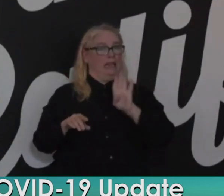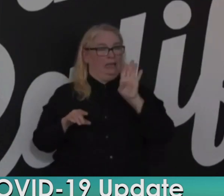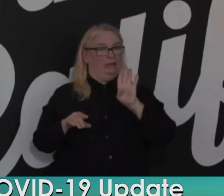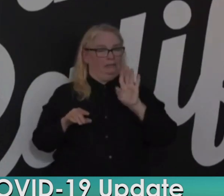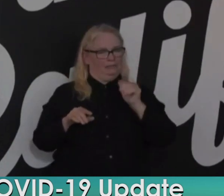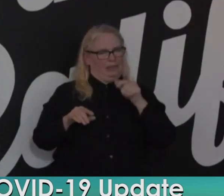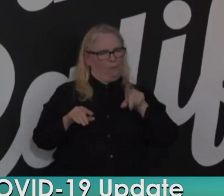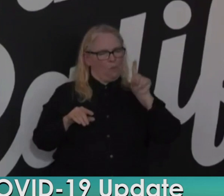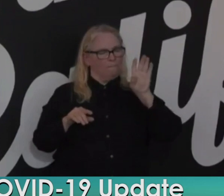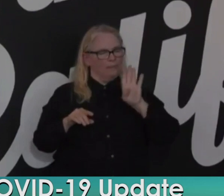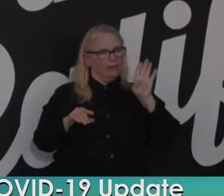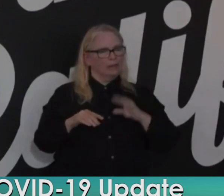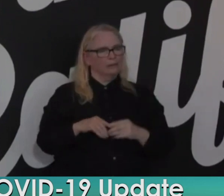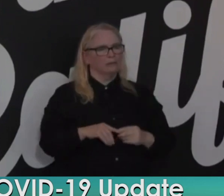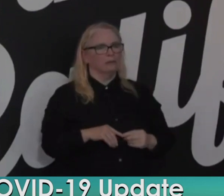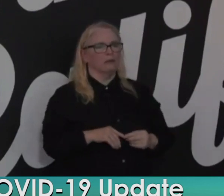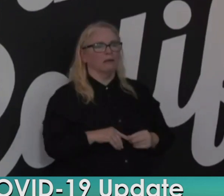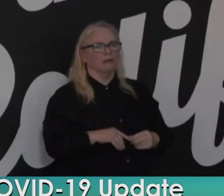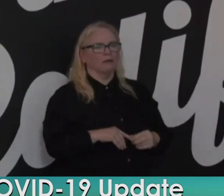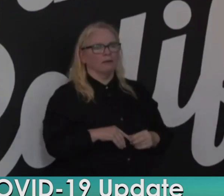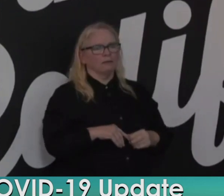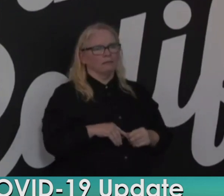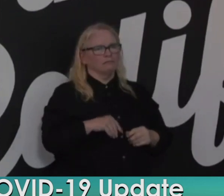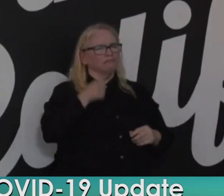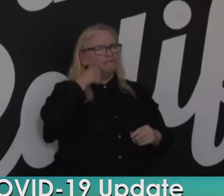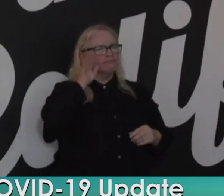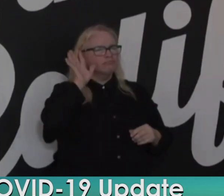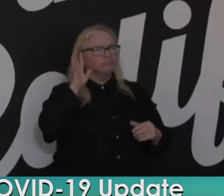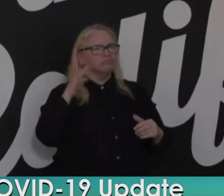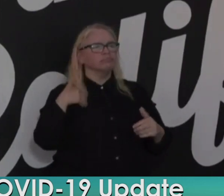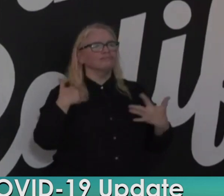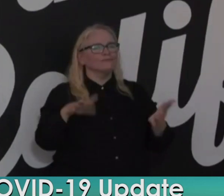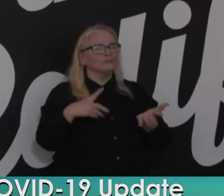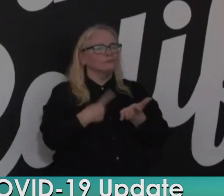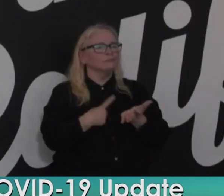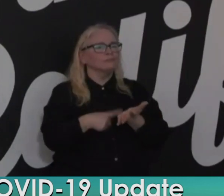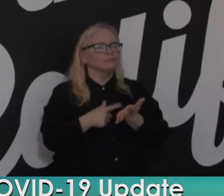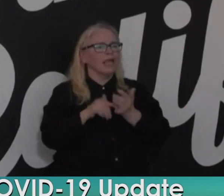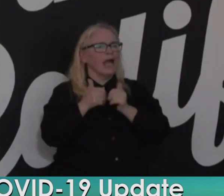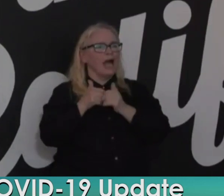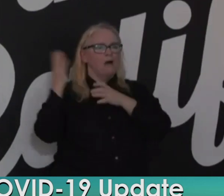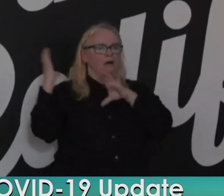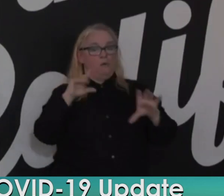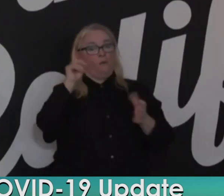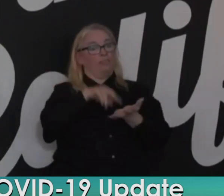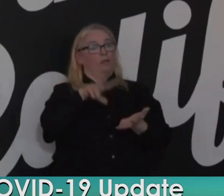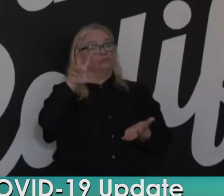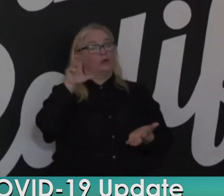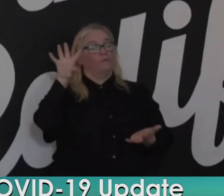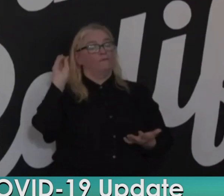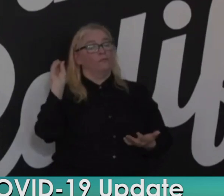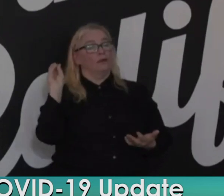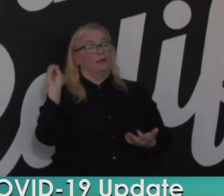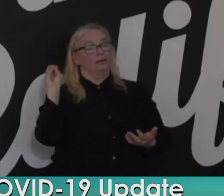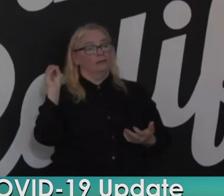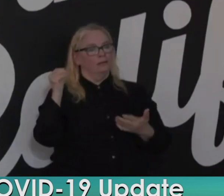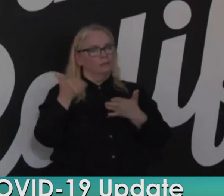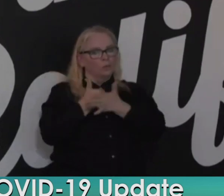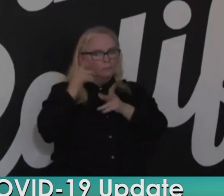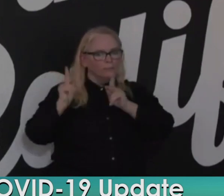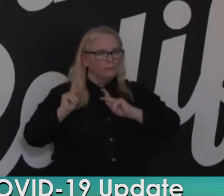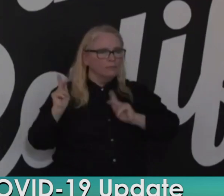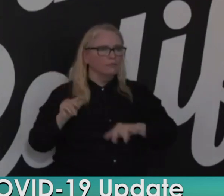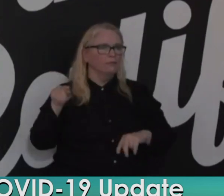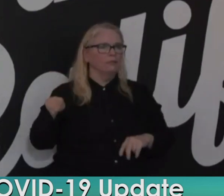days ago, I talked very specifically about how we moved 1,340 new people to work the